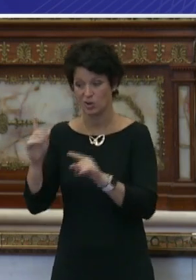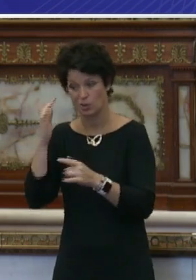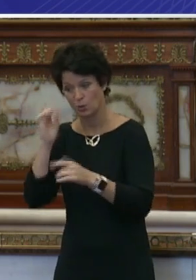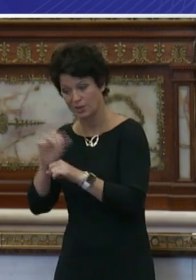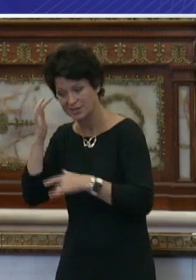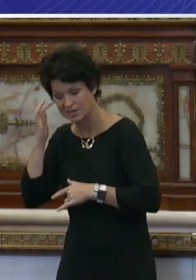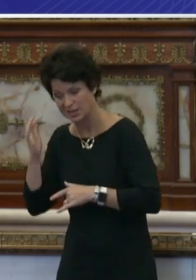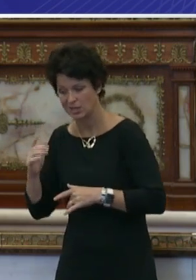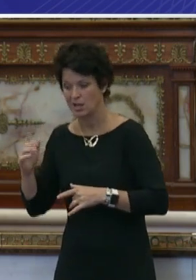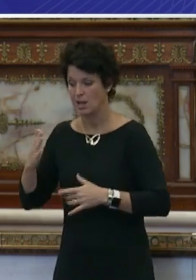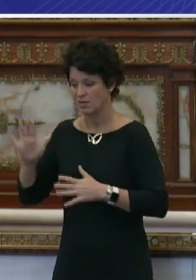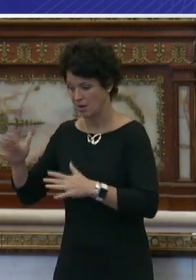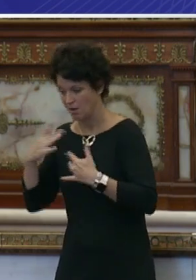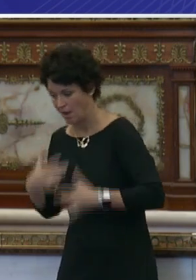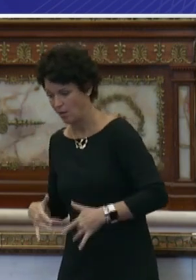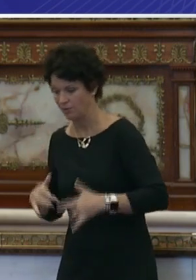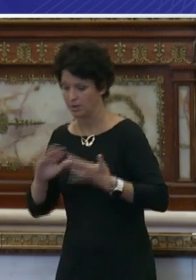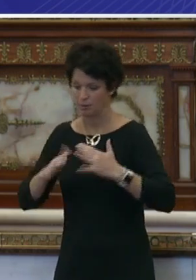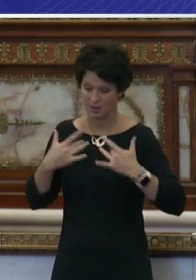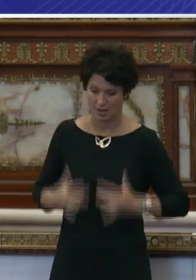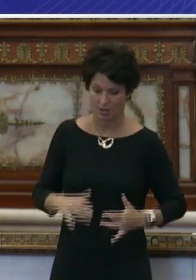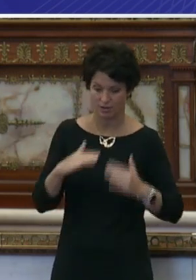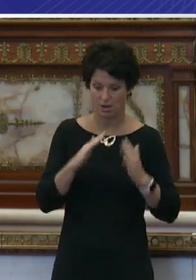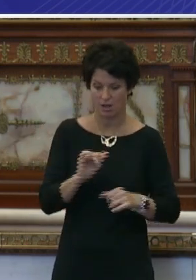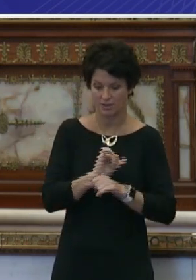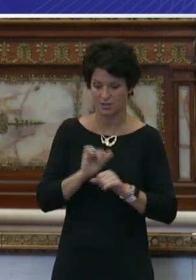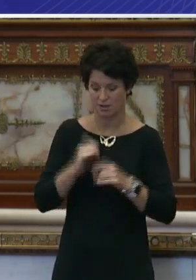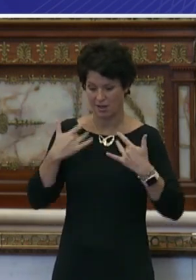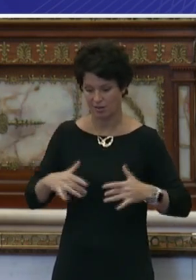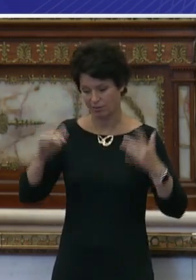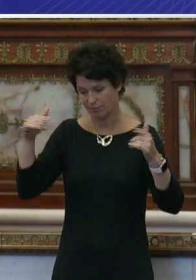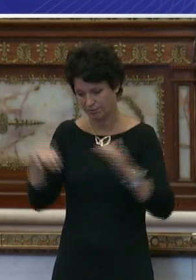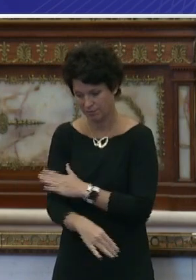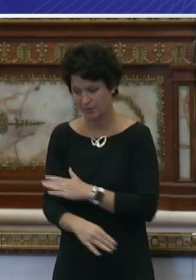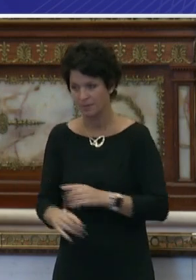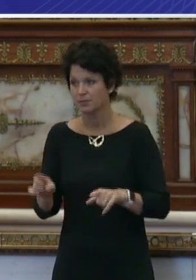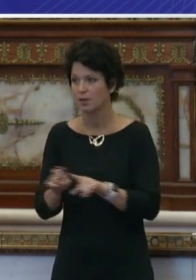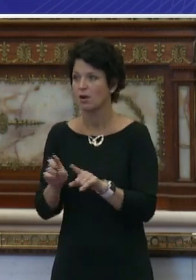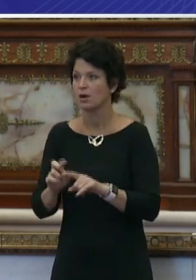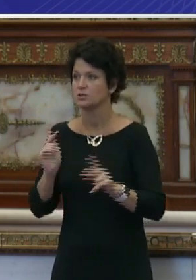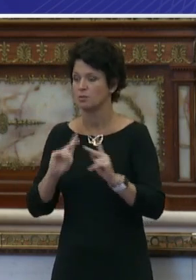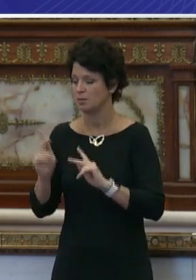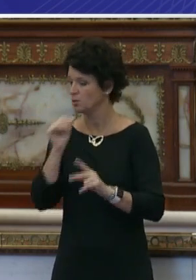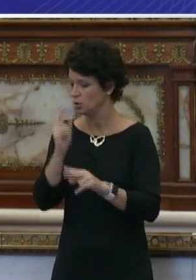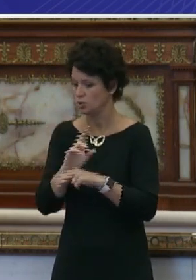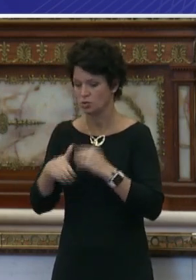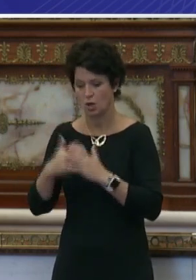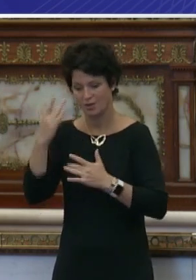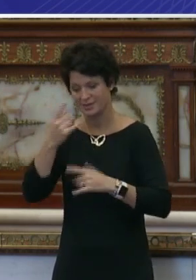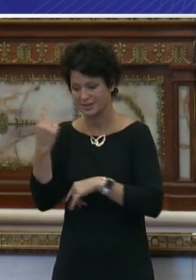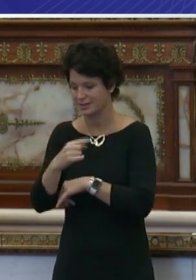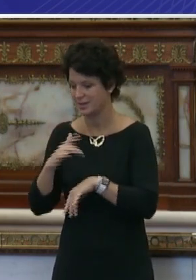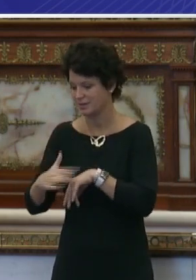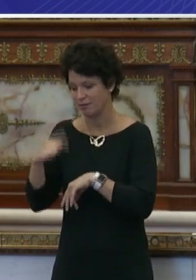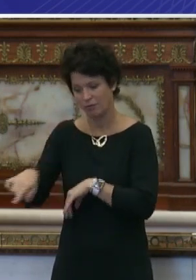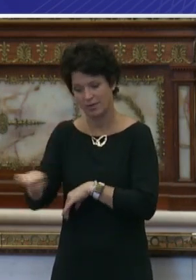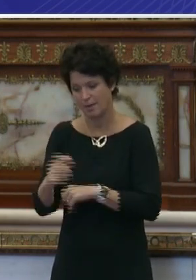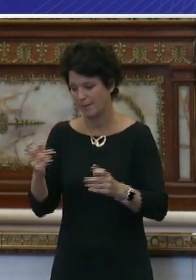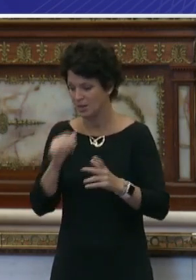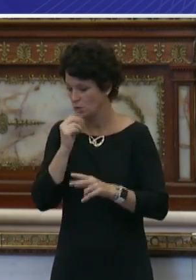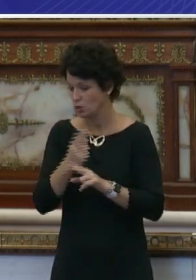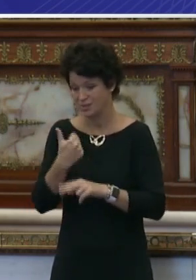their colleagues' health, and the health of the community. And studies have also shown that workers on average don't use all of the sick days available to them, and many